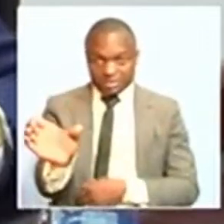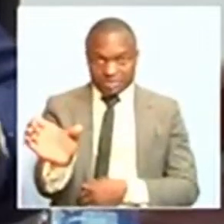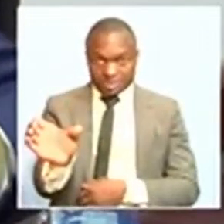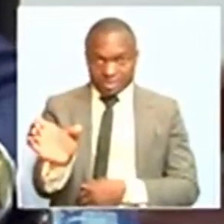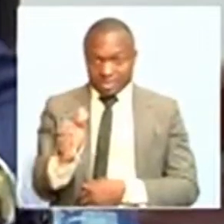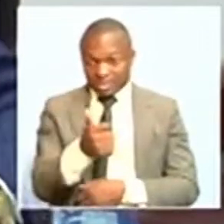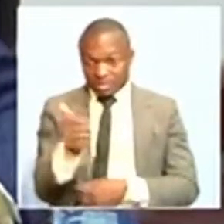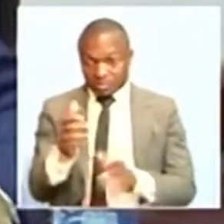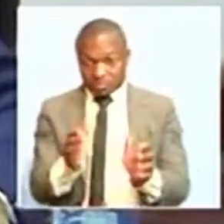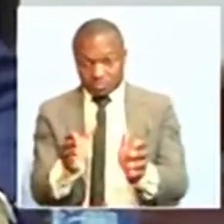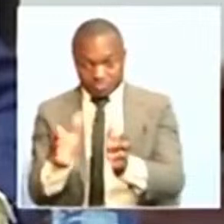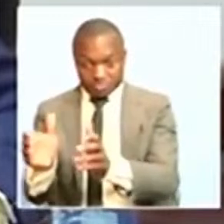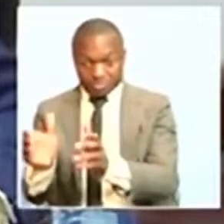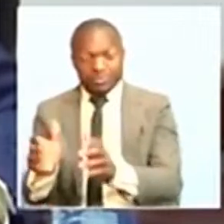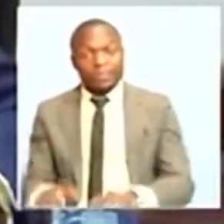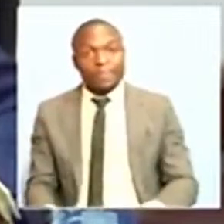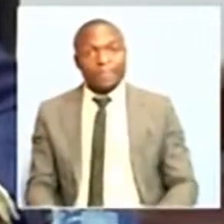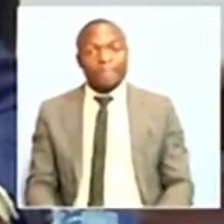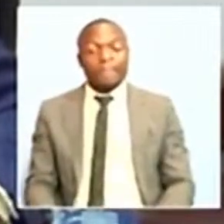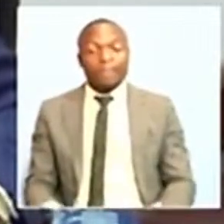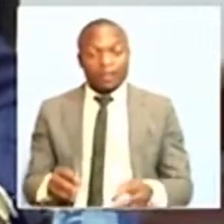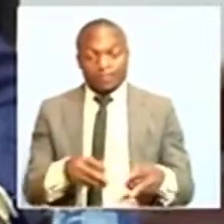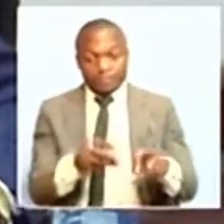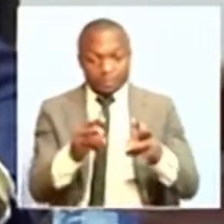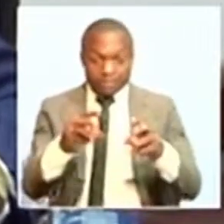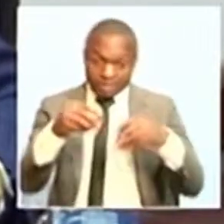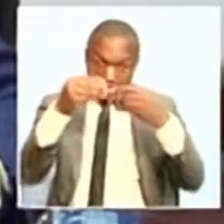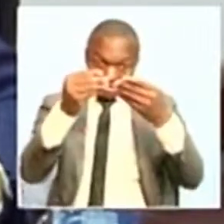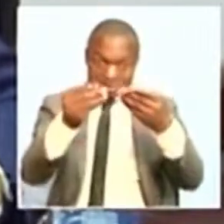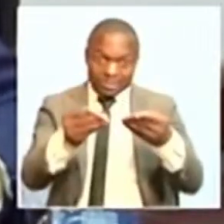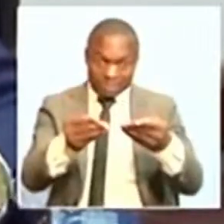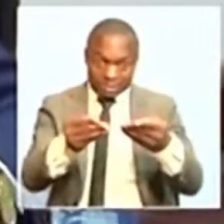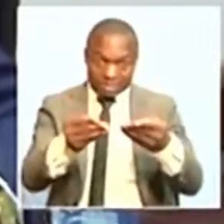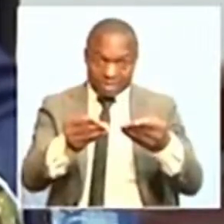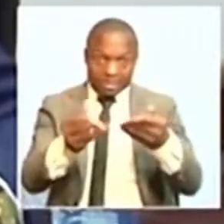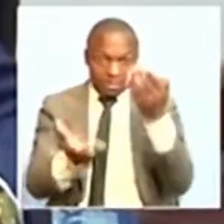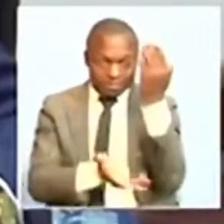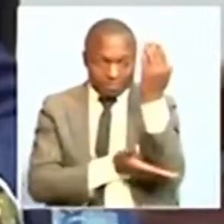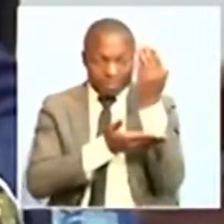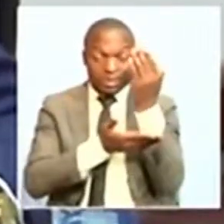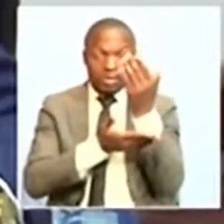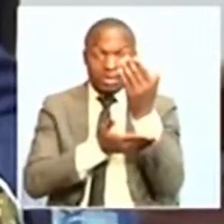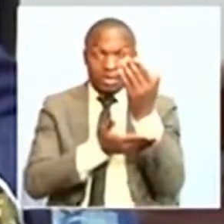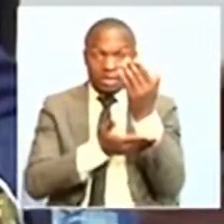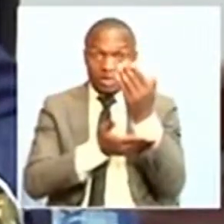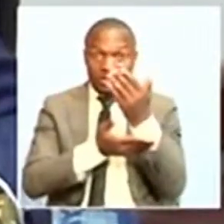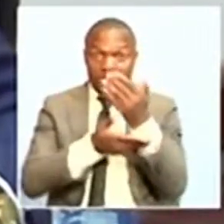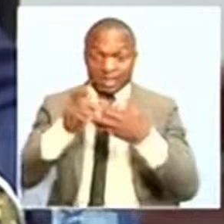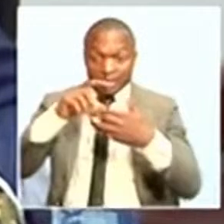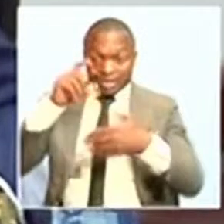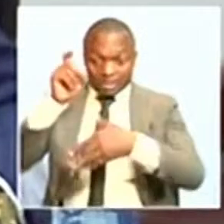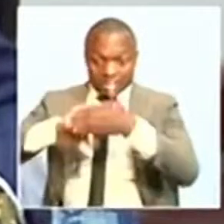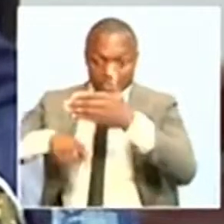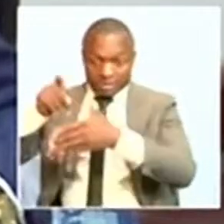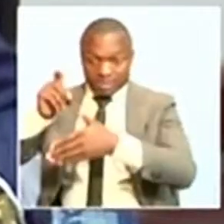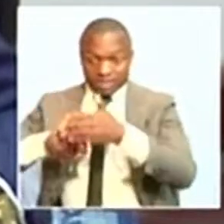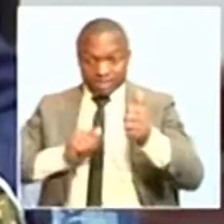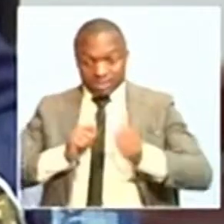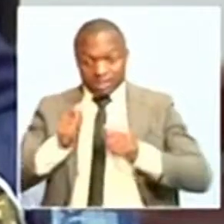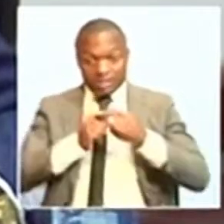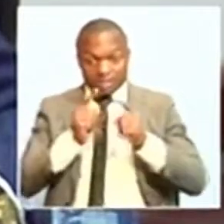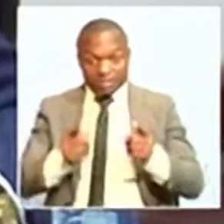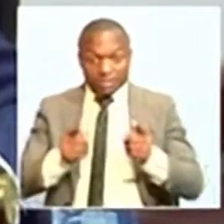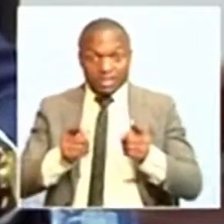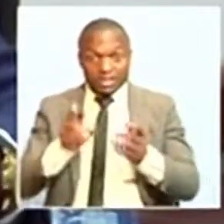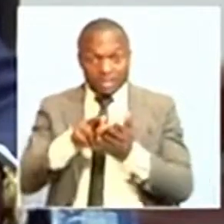on the other hand, the measures they are aimed at enhancing tax administration, but also there are some measures which are